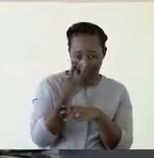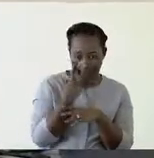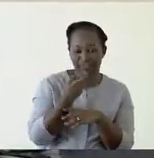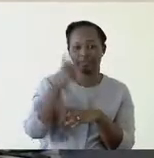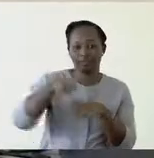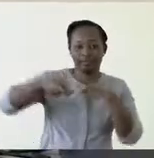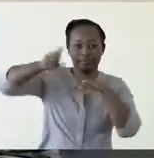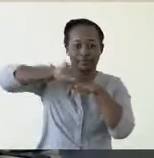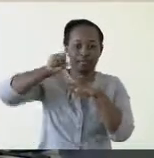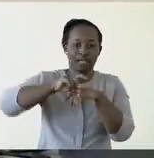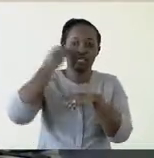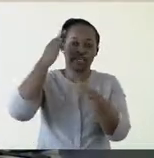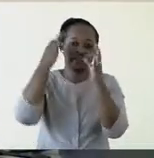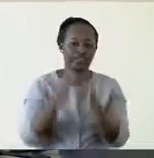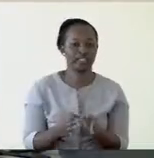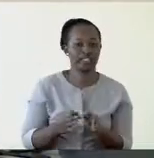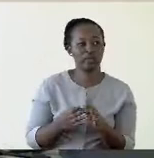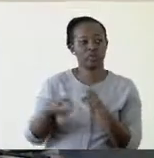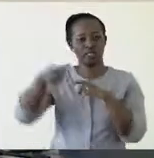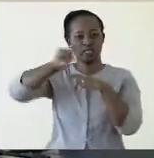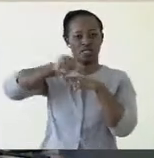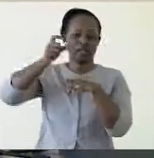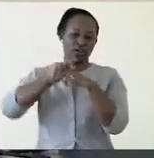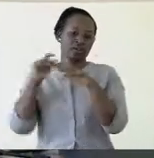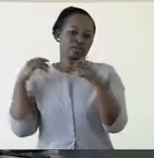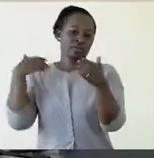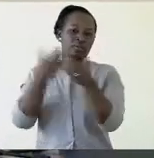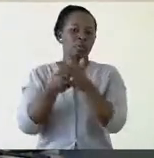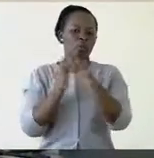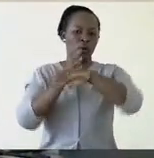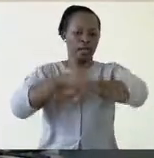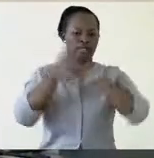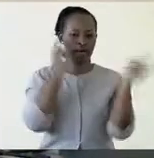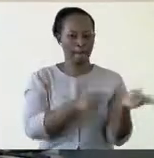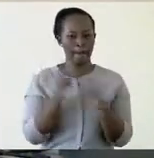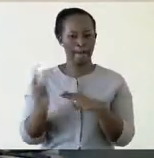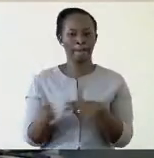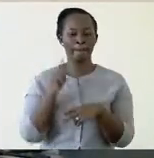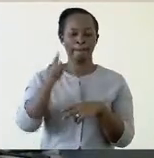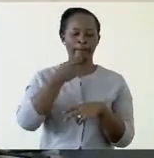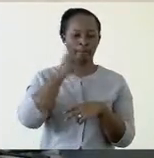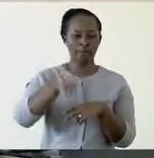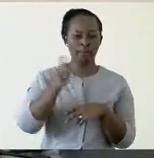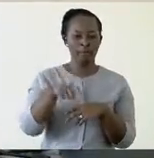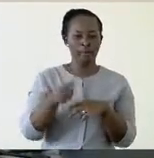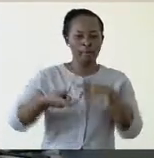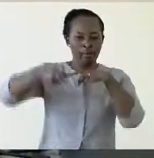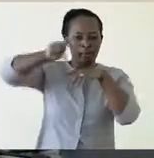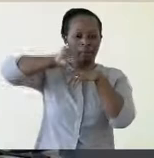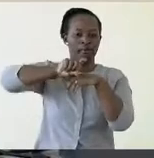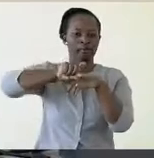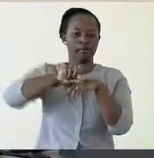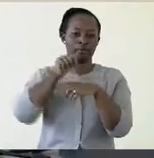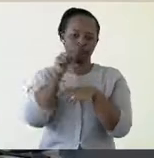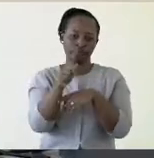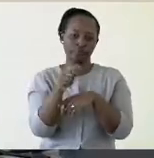up. Something has been increased beyond the normal set. It is needed to be raised up. So